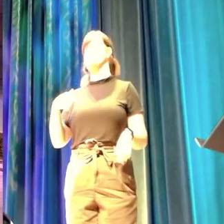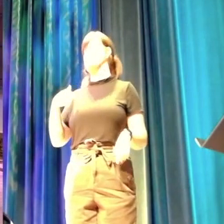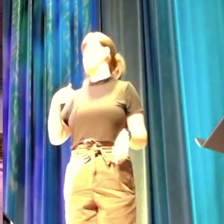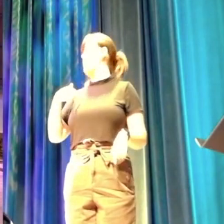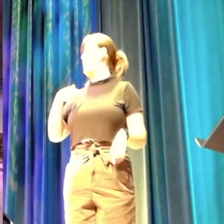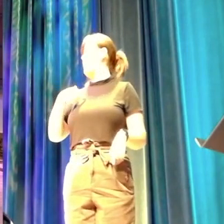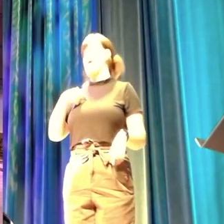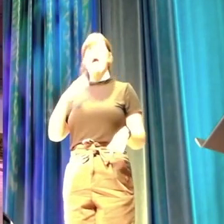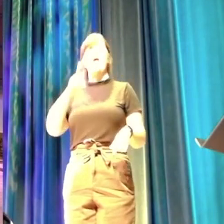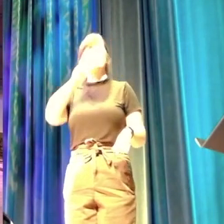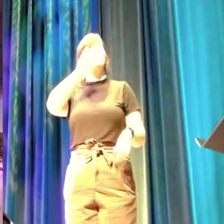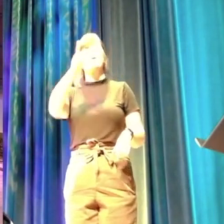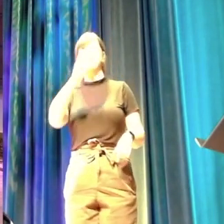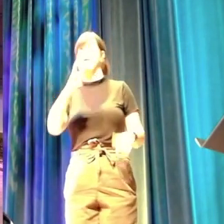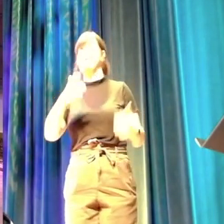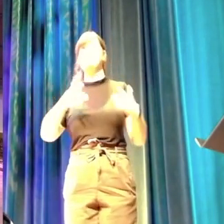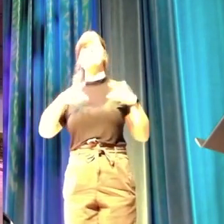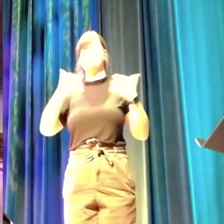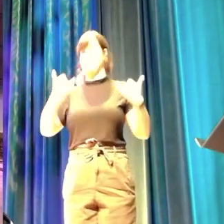I'd be in for standing up.